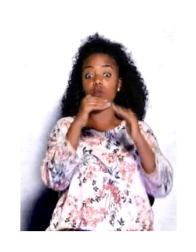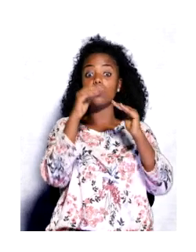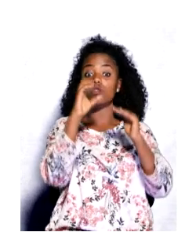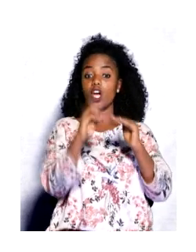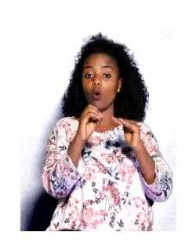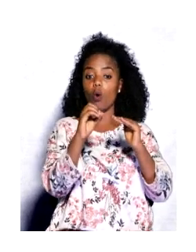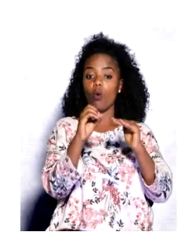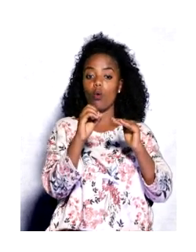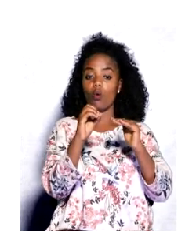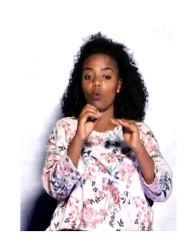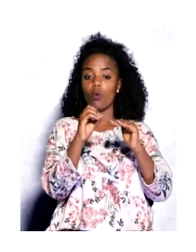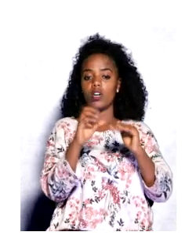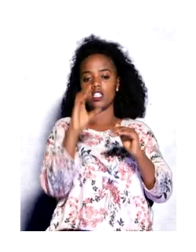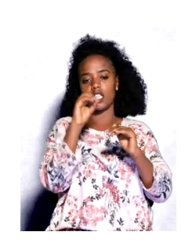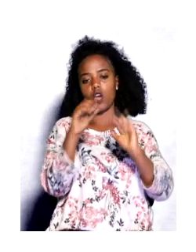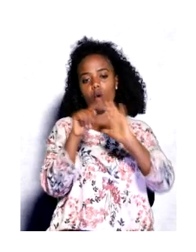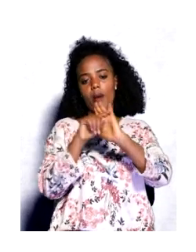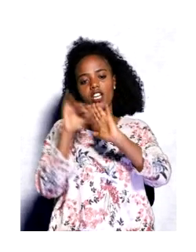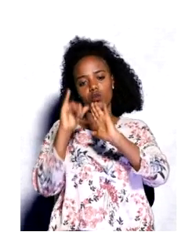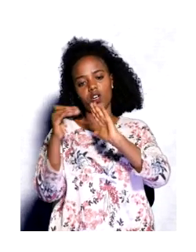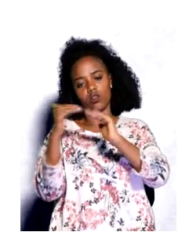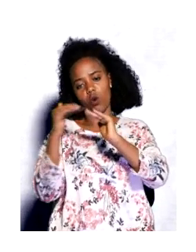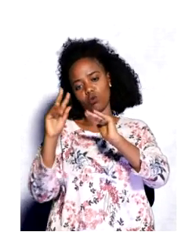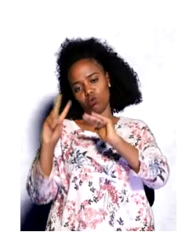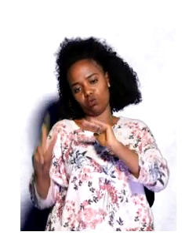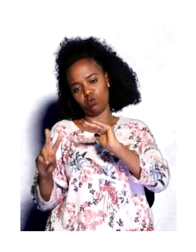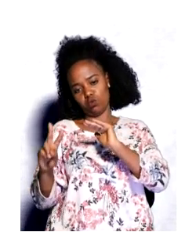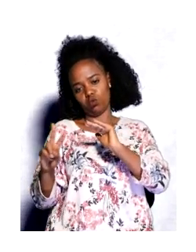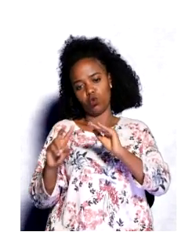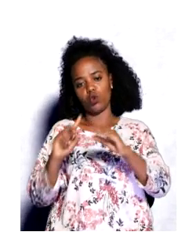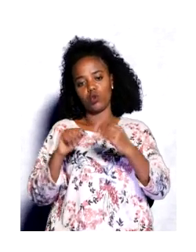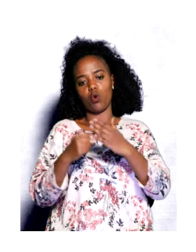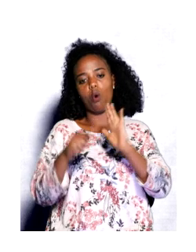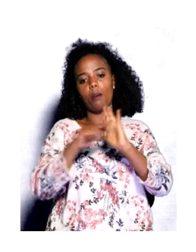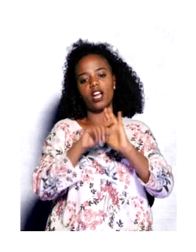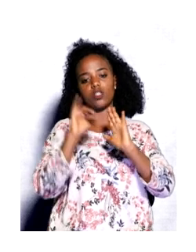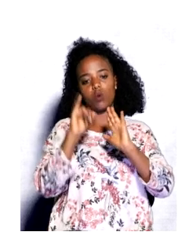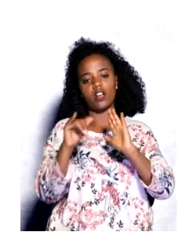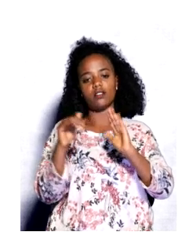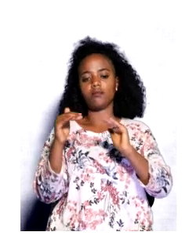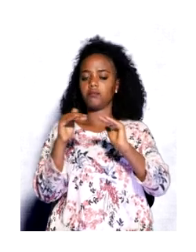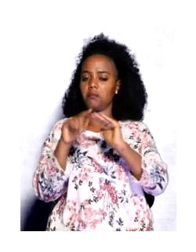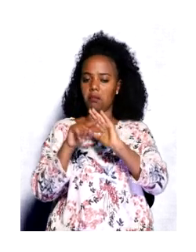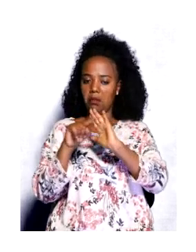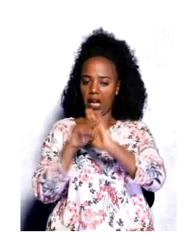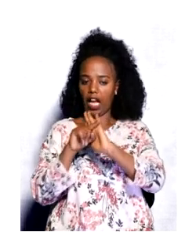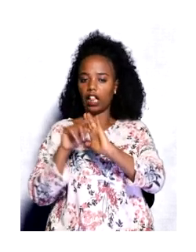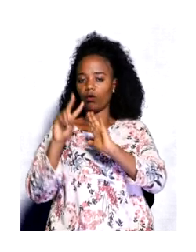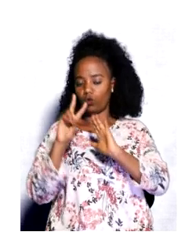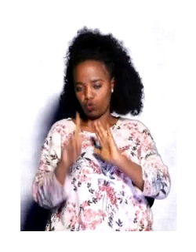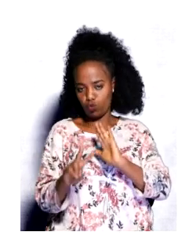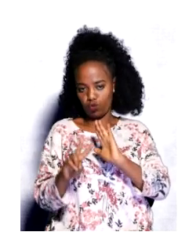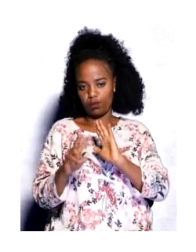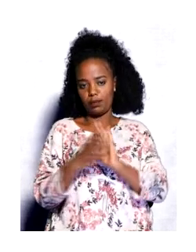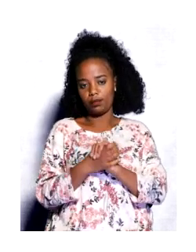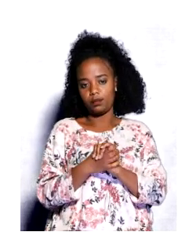0, 0 minus y is equal to 2, so minus y is equal to 2, y is equal to negative 2.